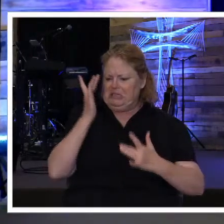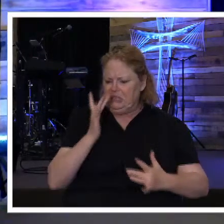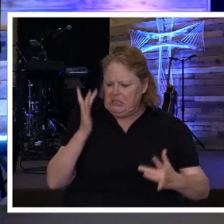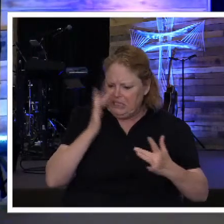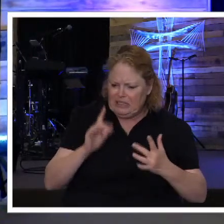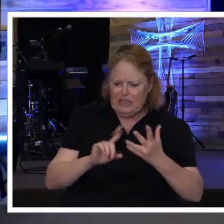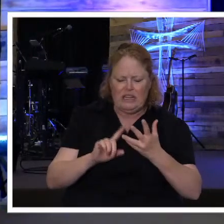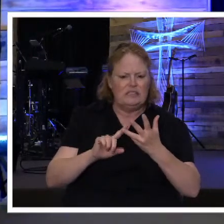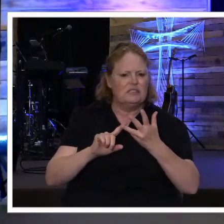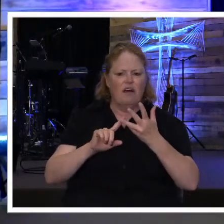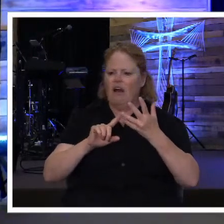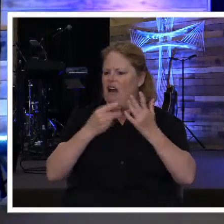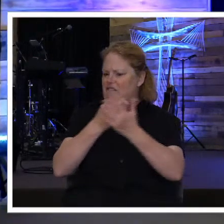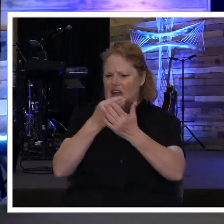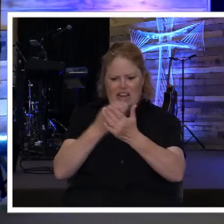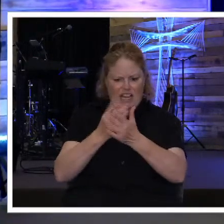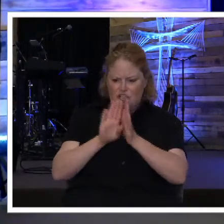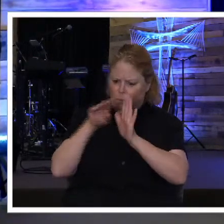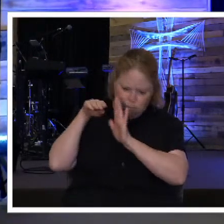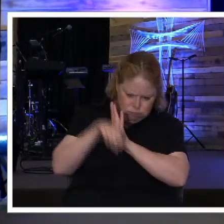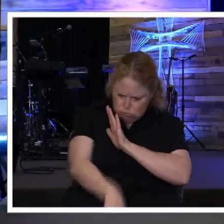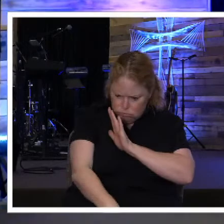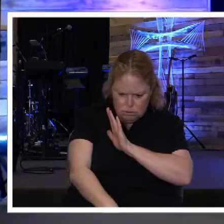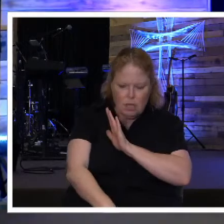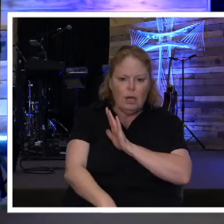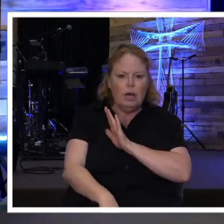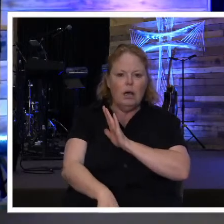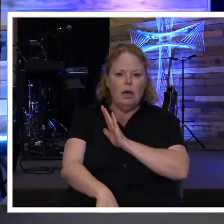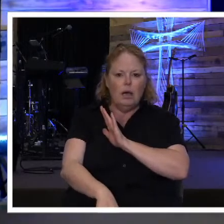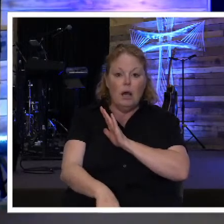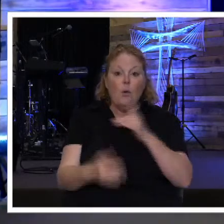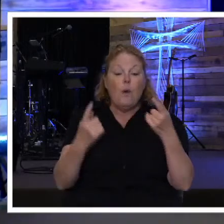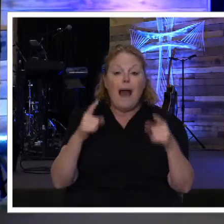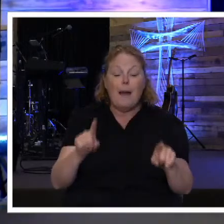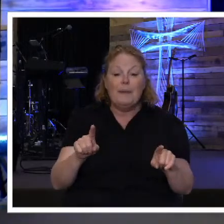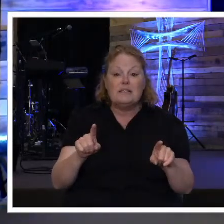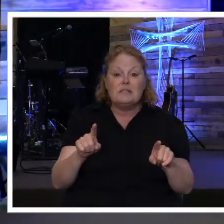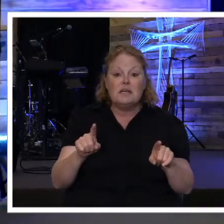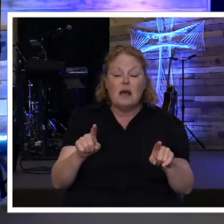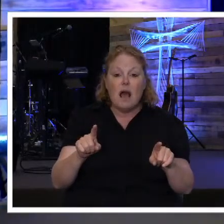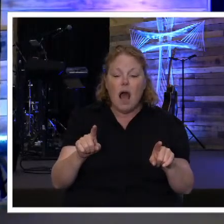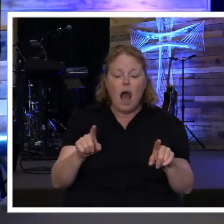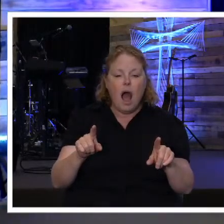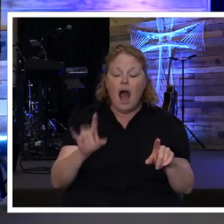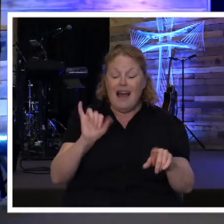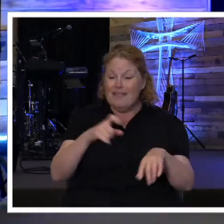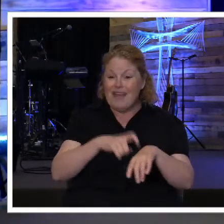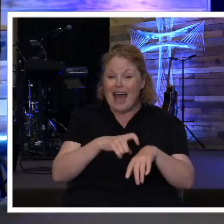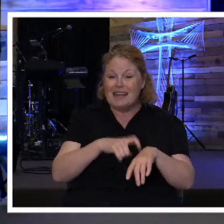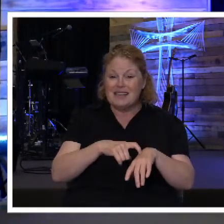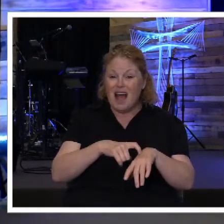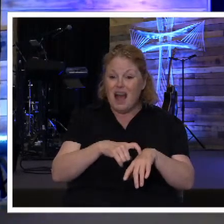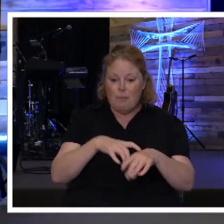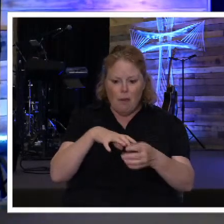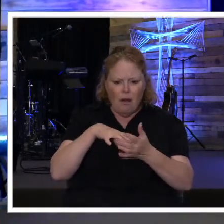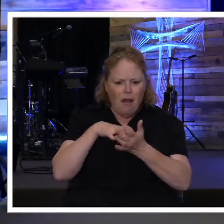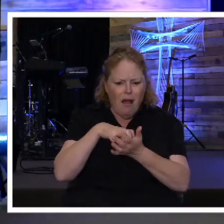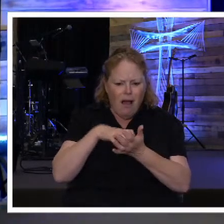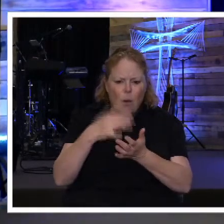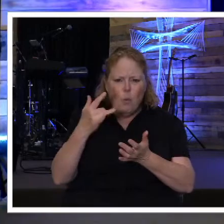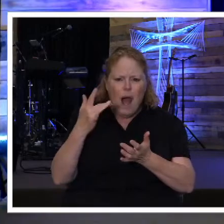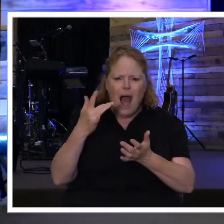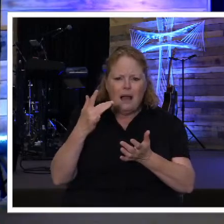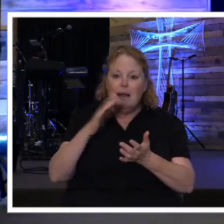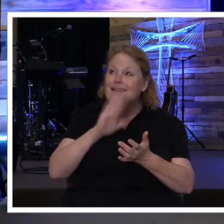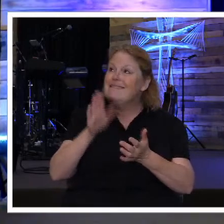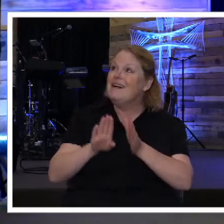or unexpected financial disasters, you will be incredibly vulnerable because you will not have been able to